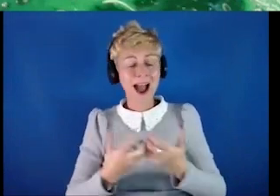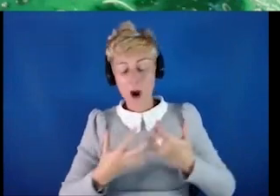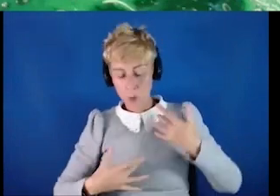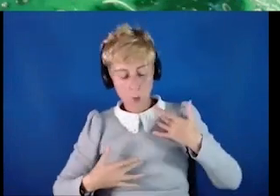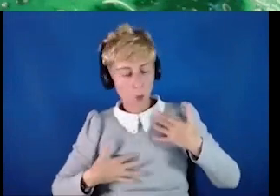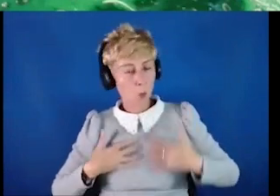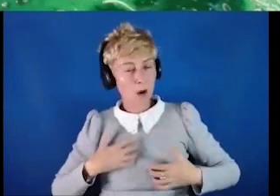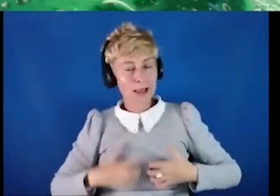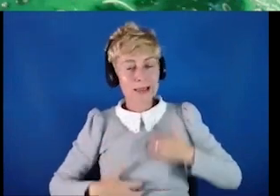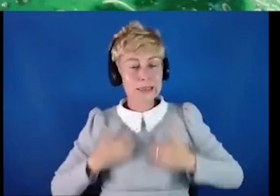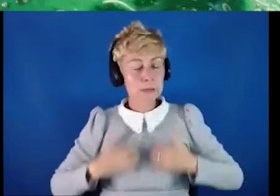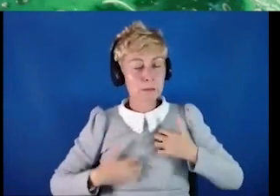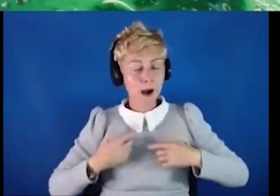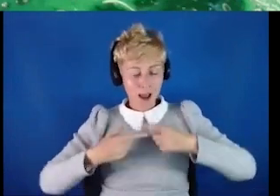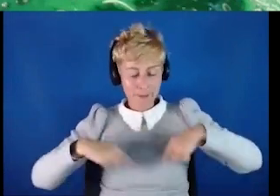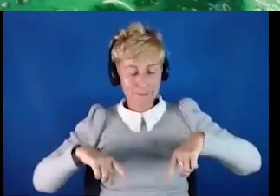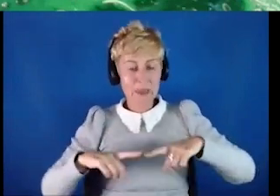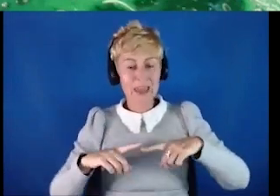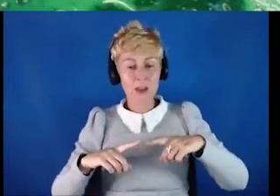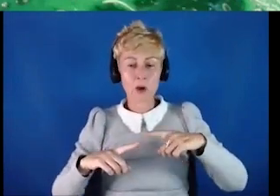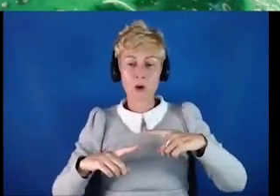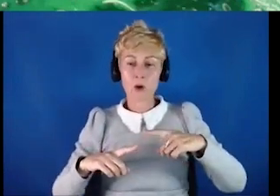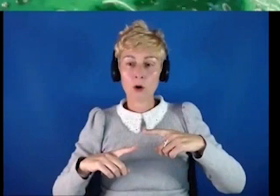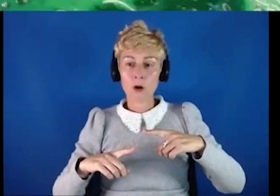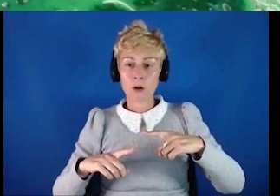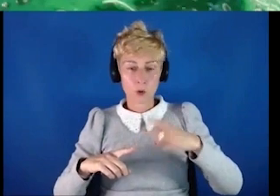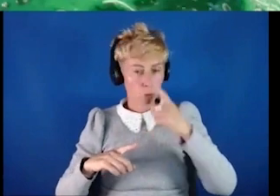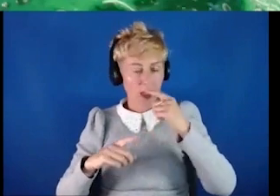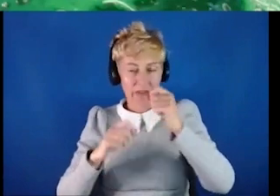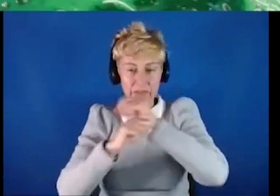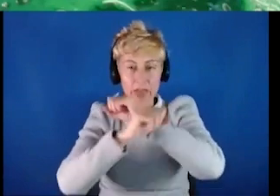of an enlarged, embodied